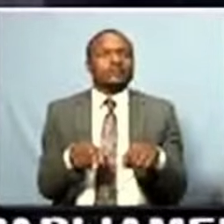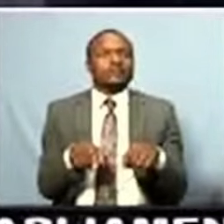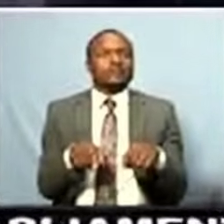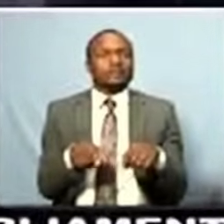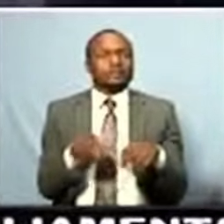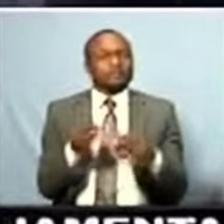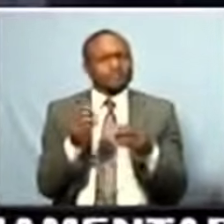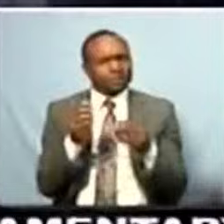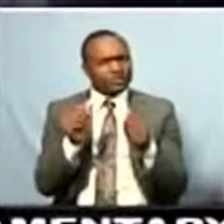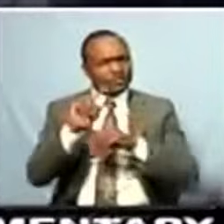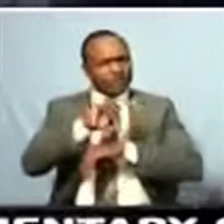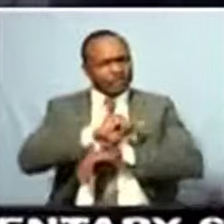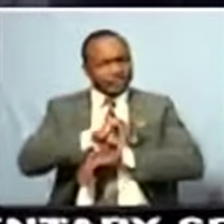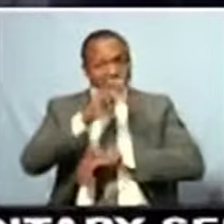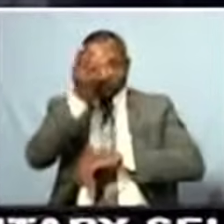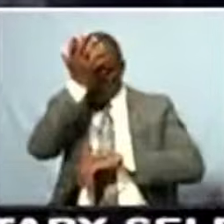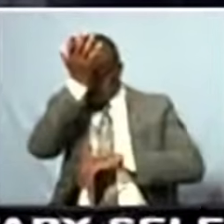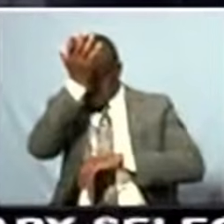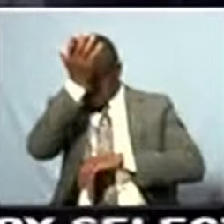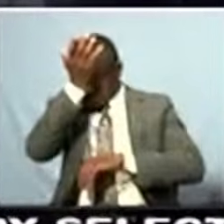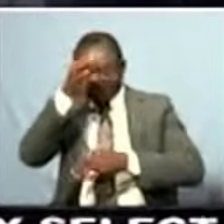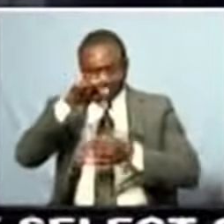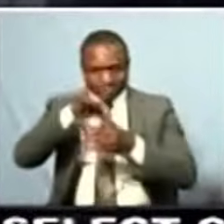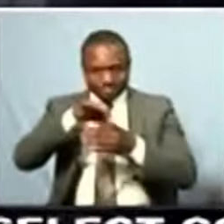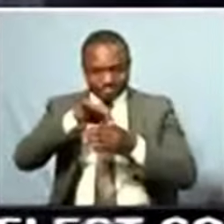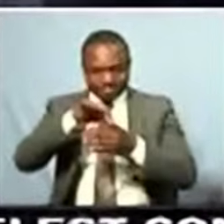days from the date of election,